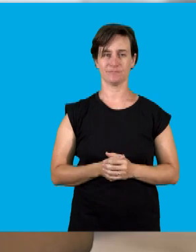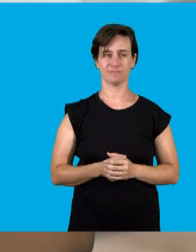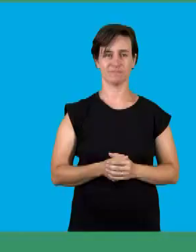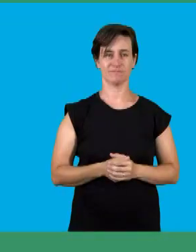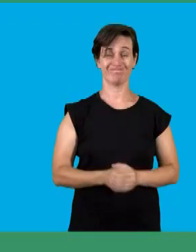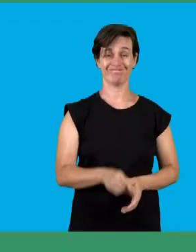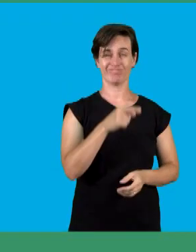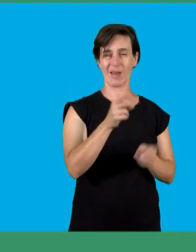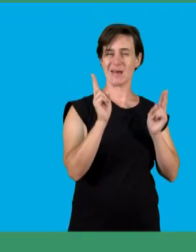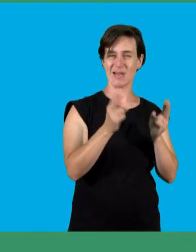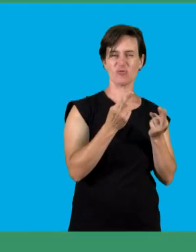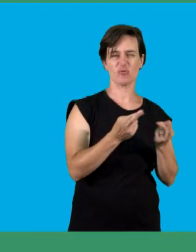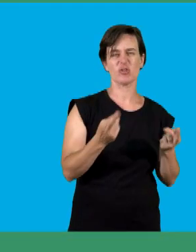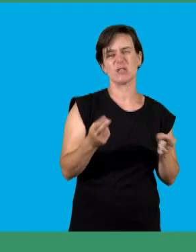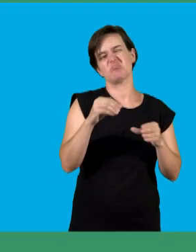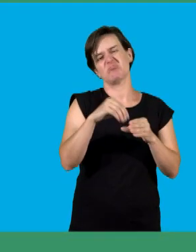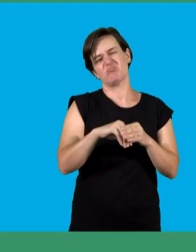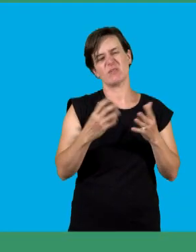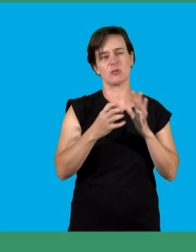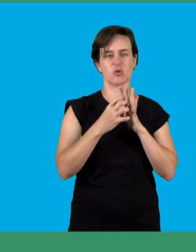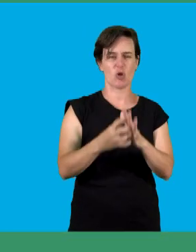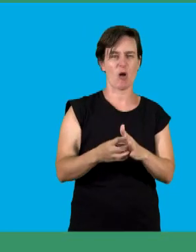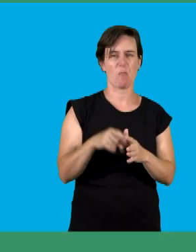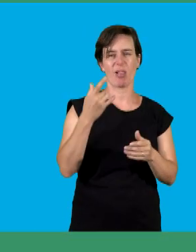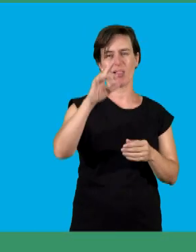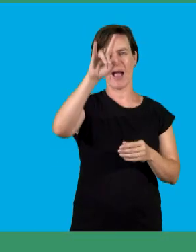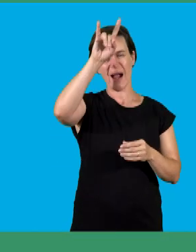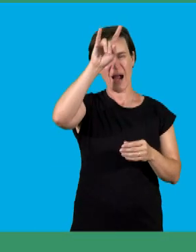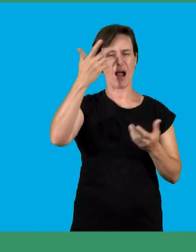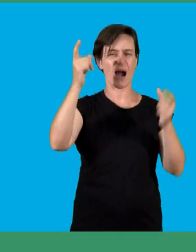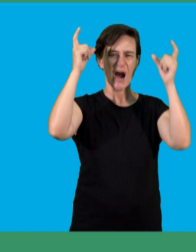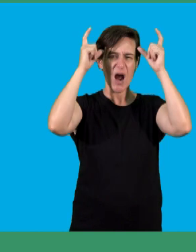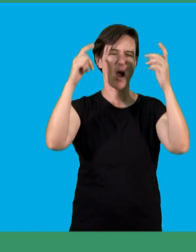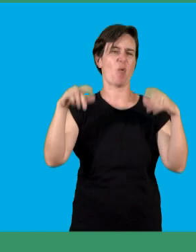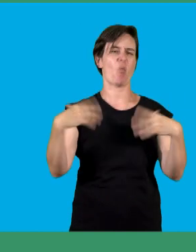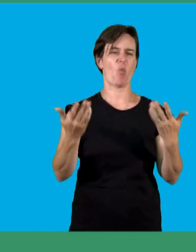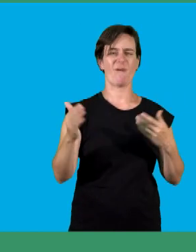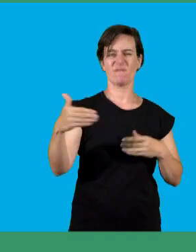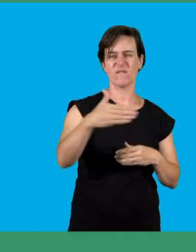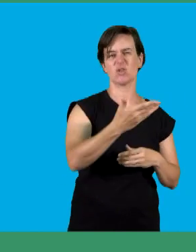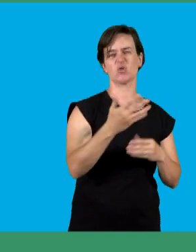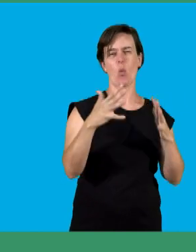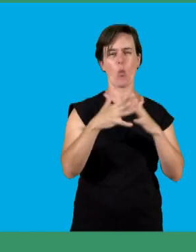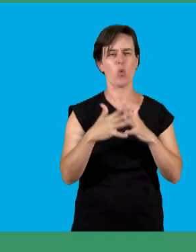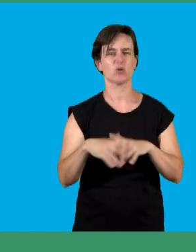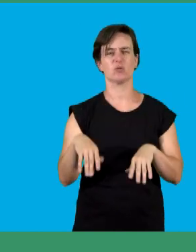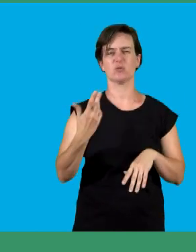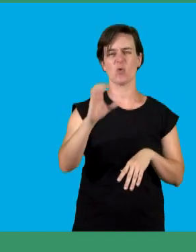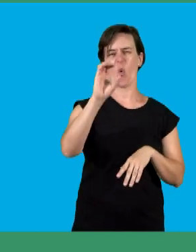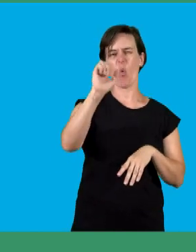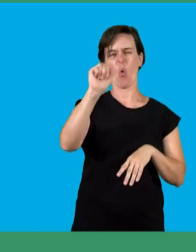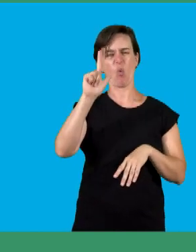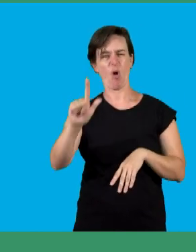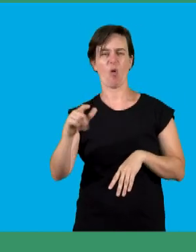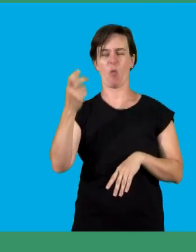And these natural resources include things such as livestock, fish, timber, coal,